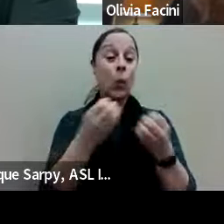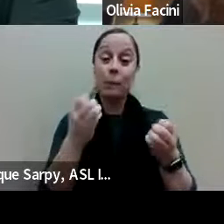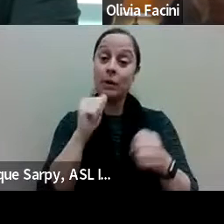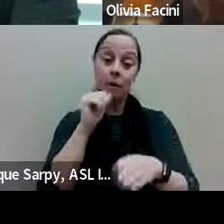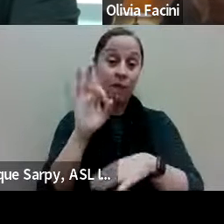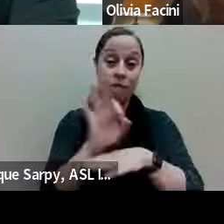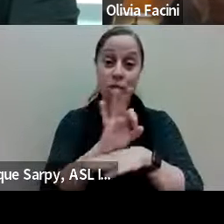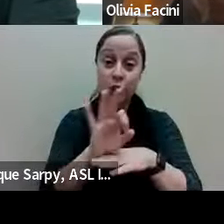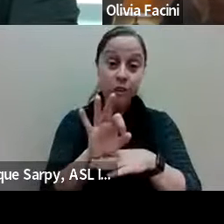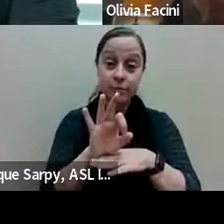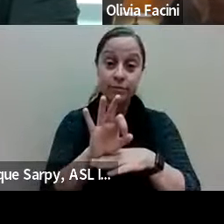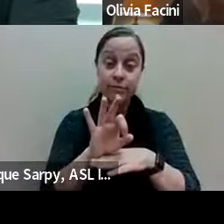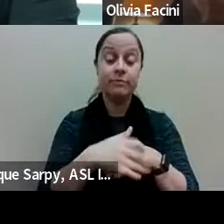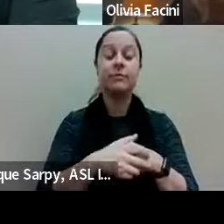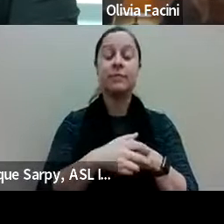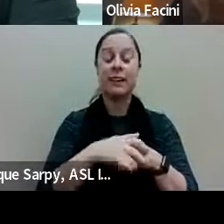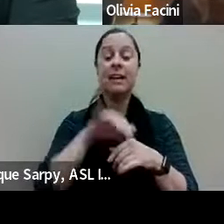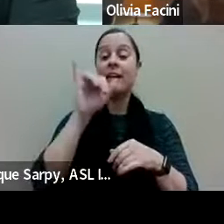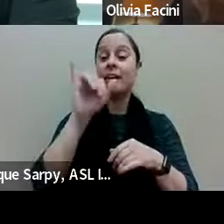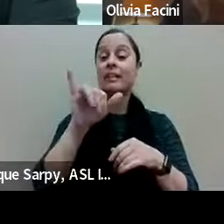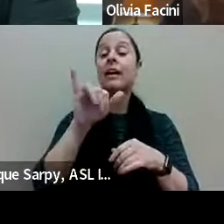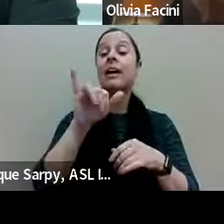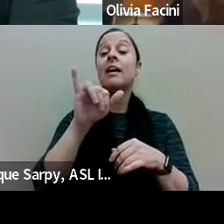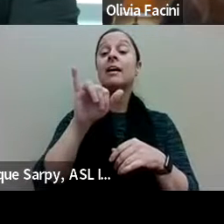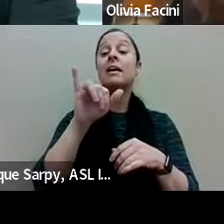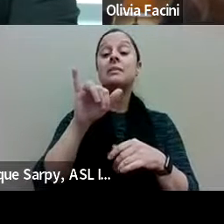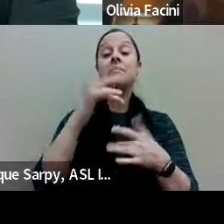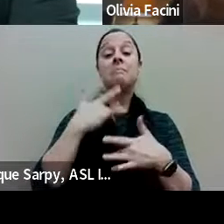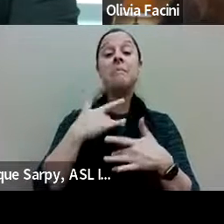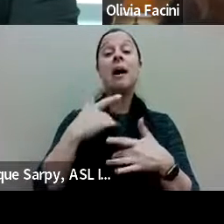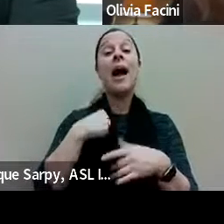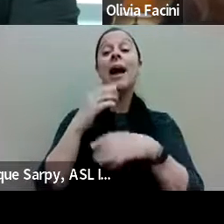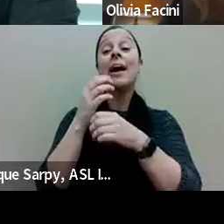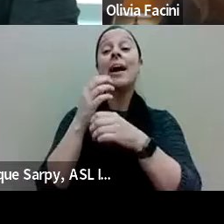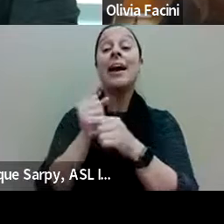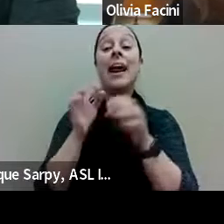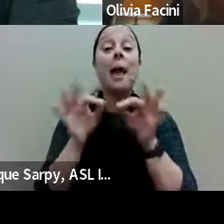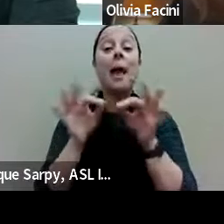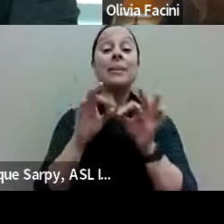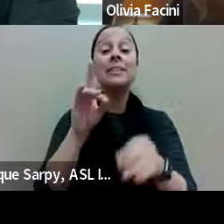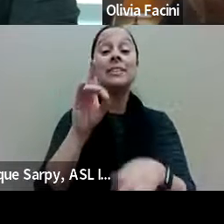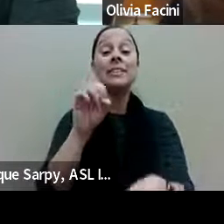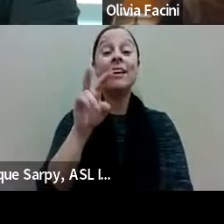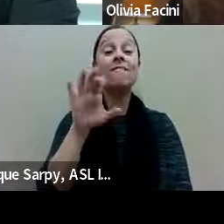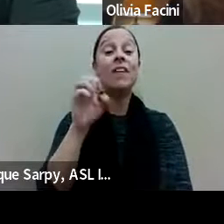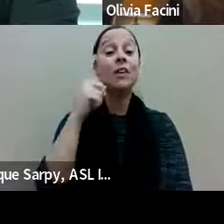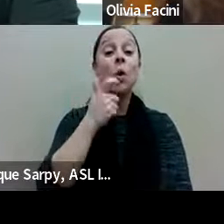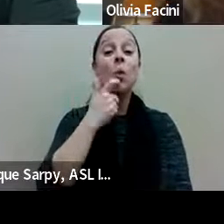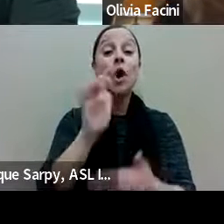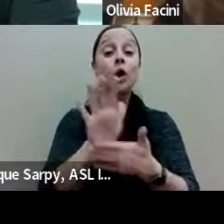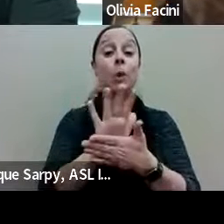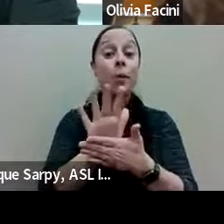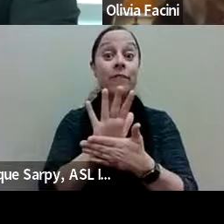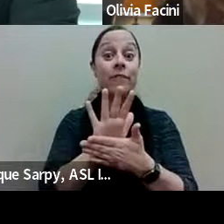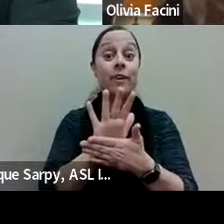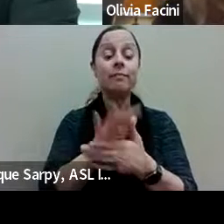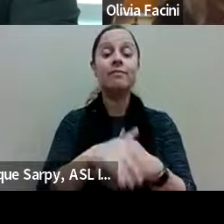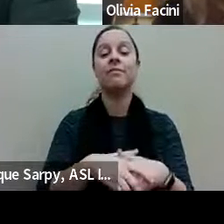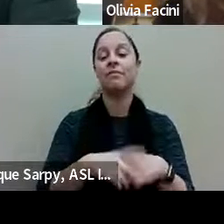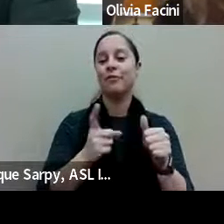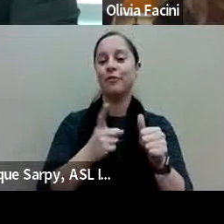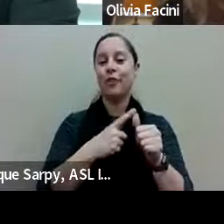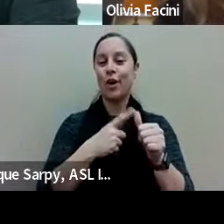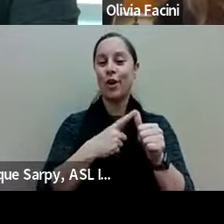is something that I do when I actually go to get a captioning device to watch a movie. First, I